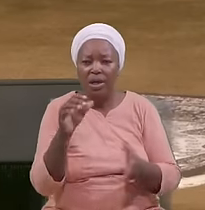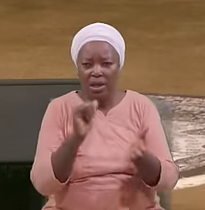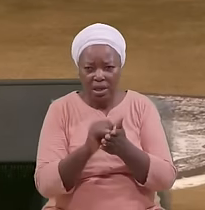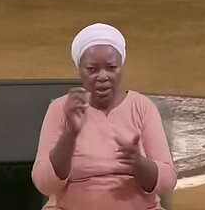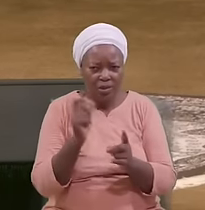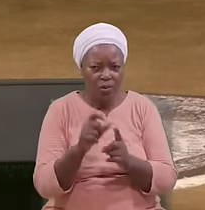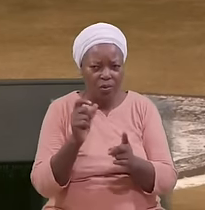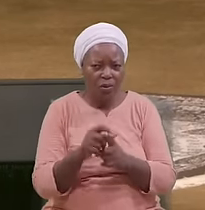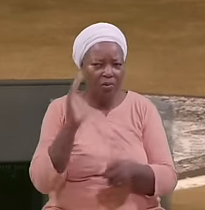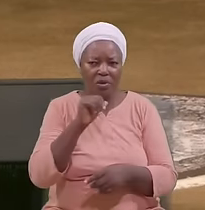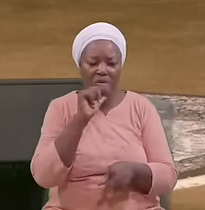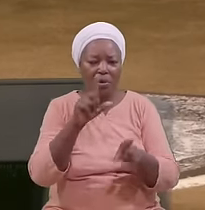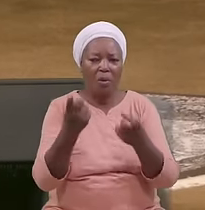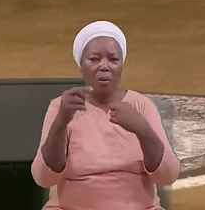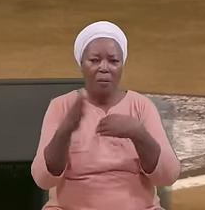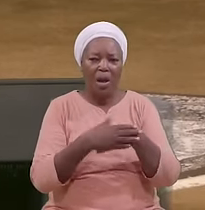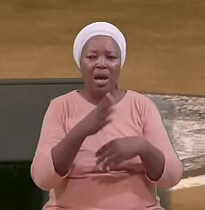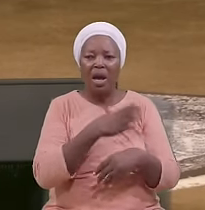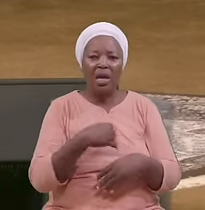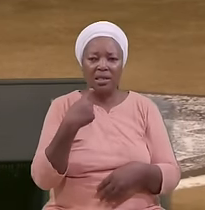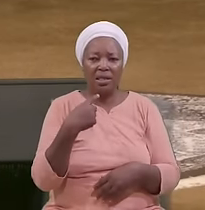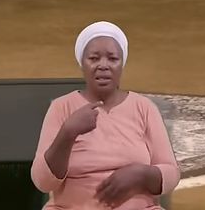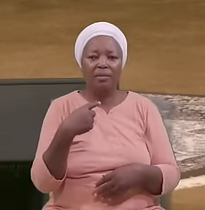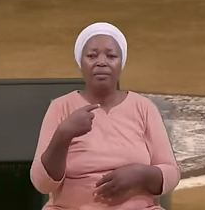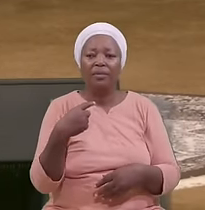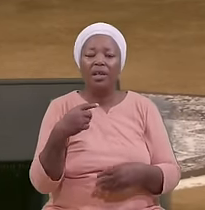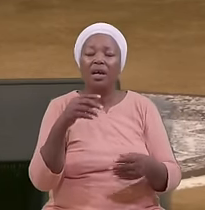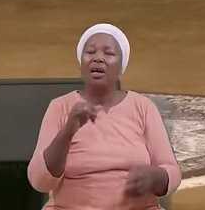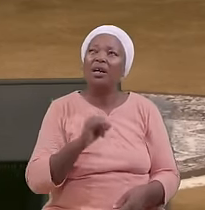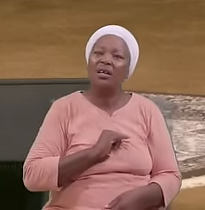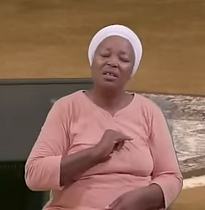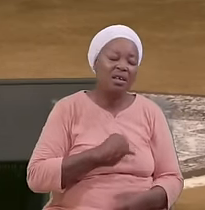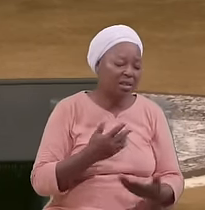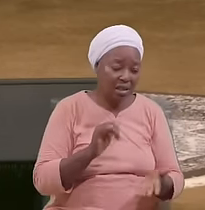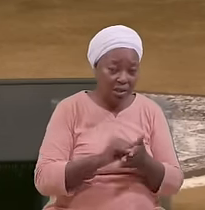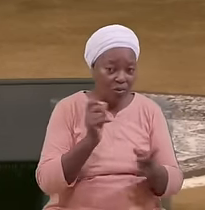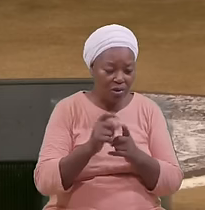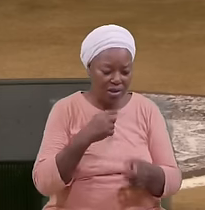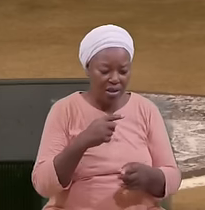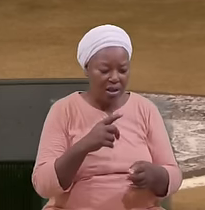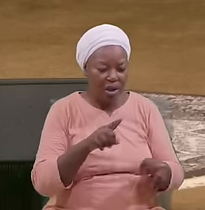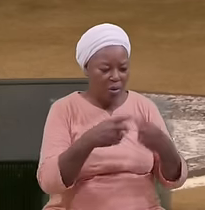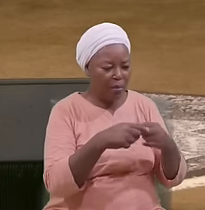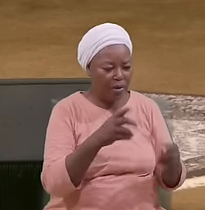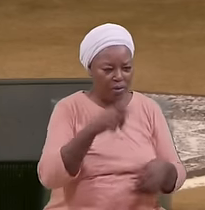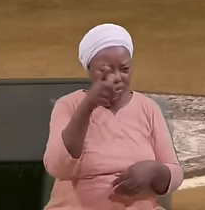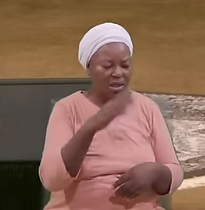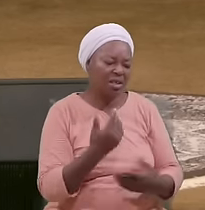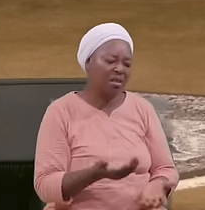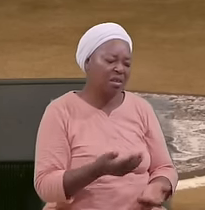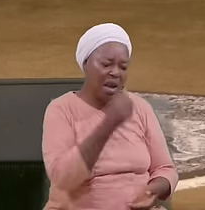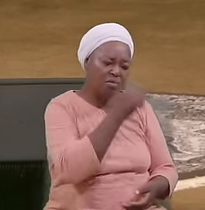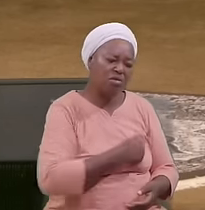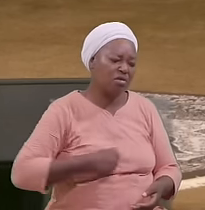word will not come back and say, I was not able to get her delivered.